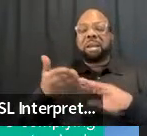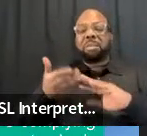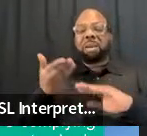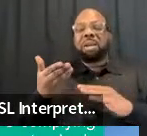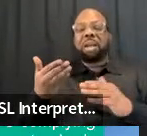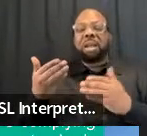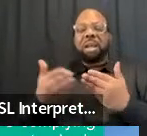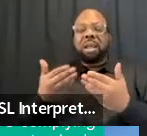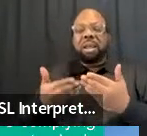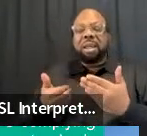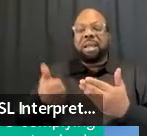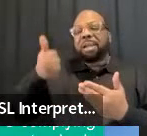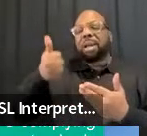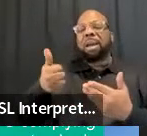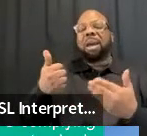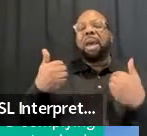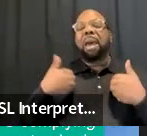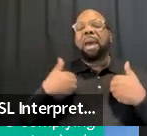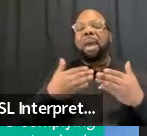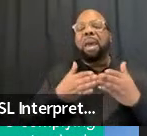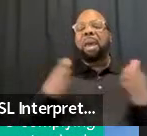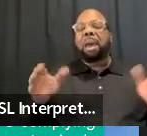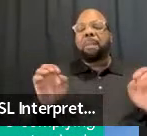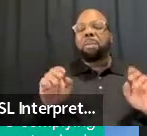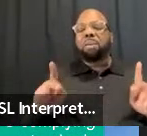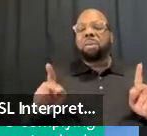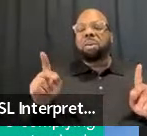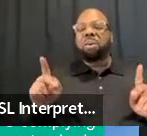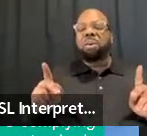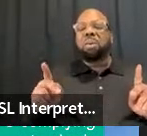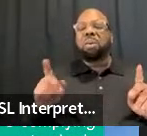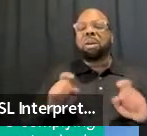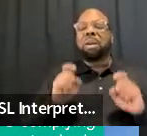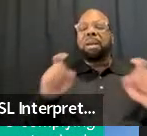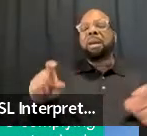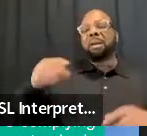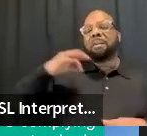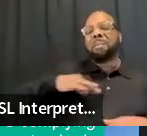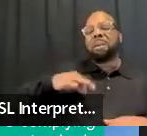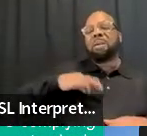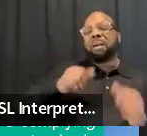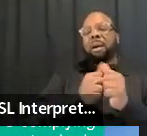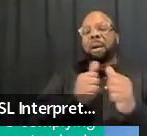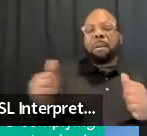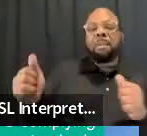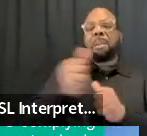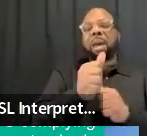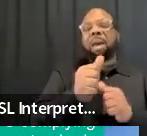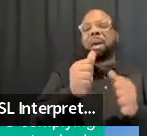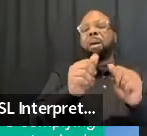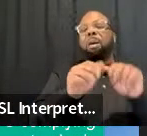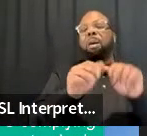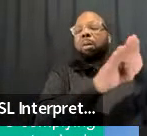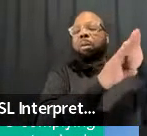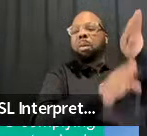up the opportunity to incentivize building aspects that go beyond merely the piece of the wall that we're looking at.